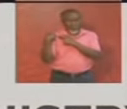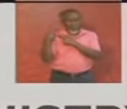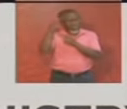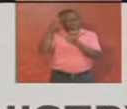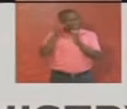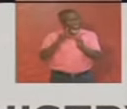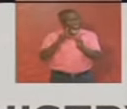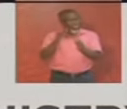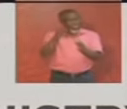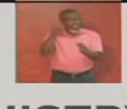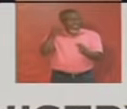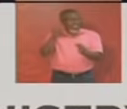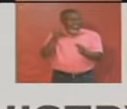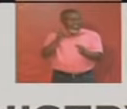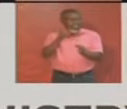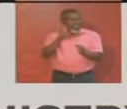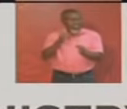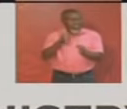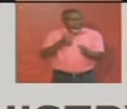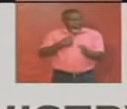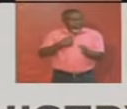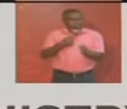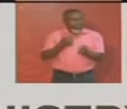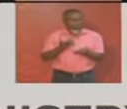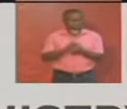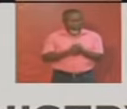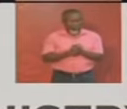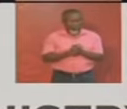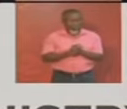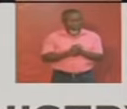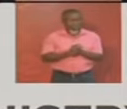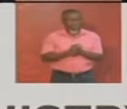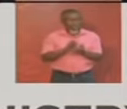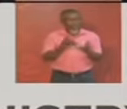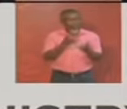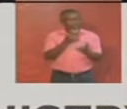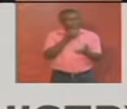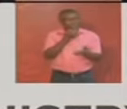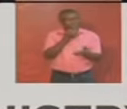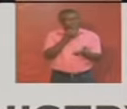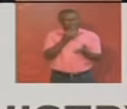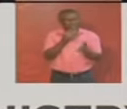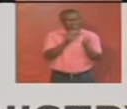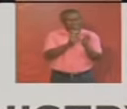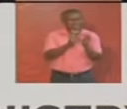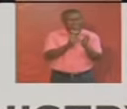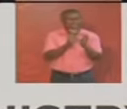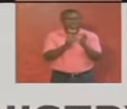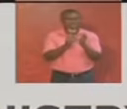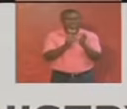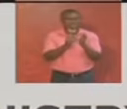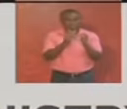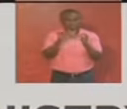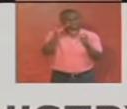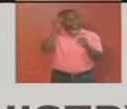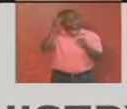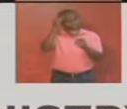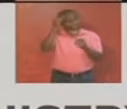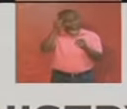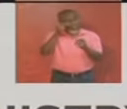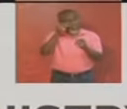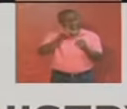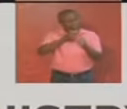of the cabinet and so on. What I would like to reiterate is that thus far, the government has been guided by